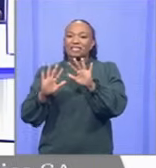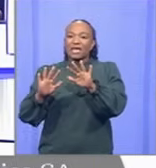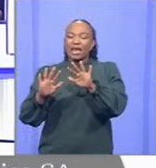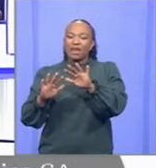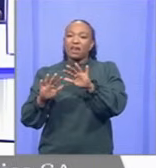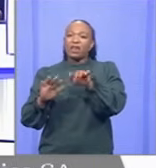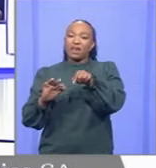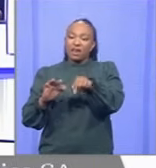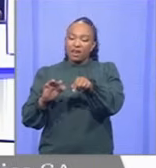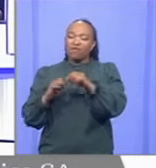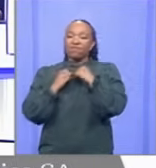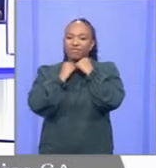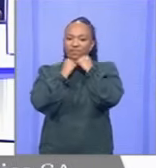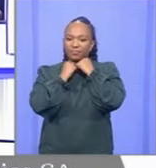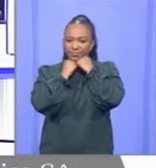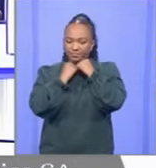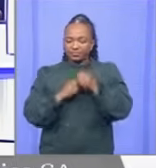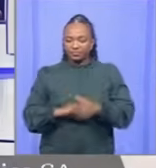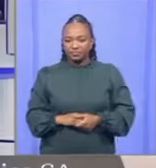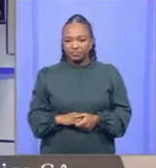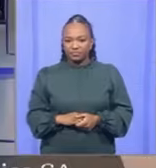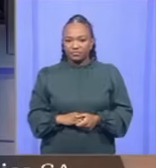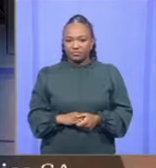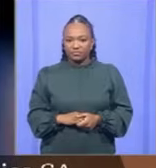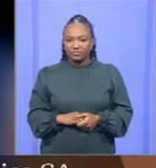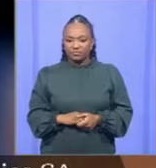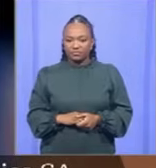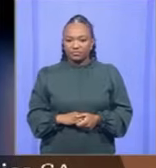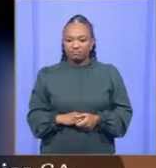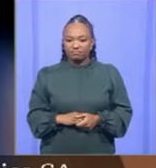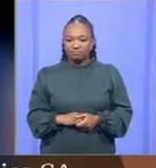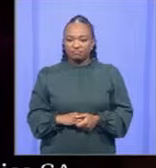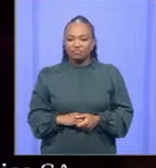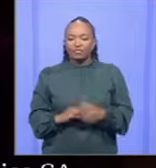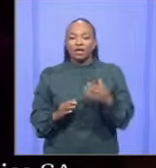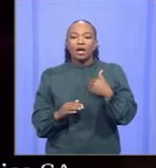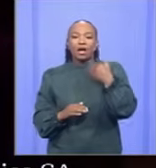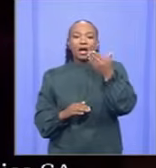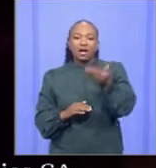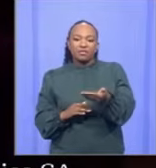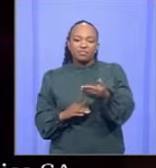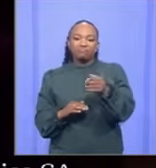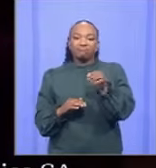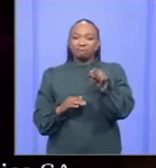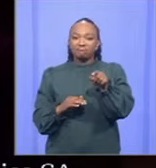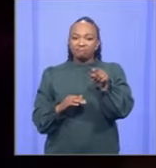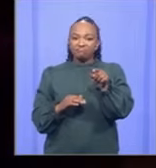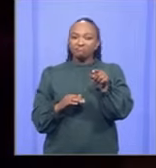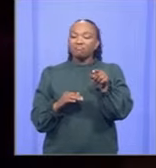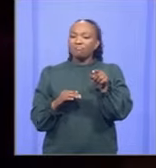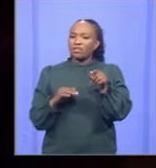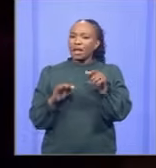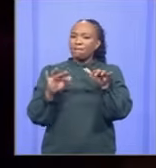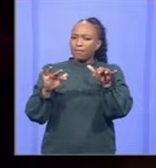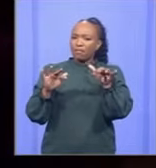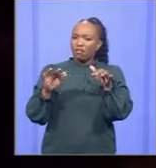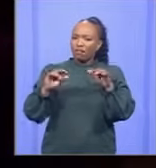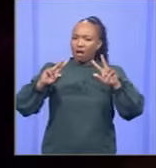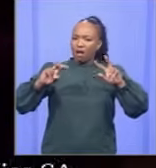Phato lenyaga. Se se tla ka morago ga gore kgoro ya merero ya selegae e utulle gore e